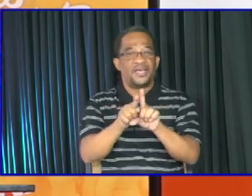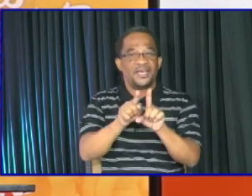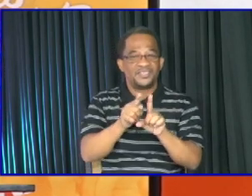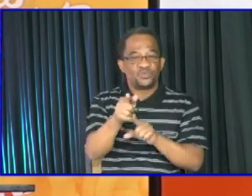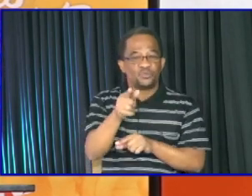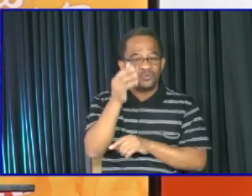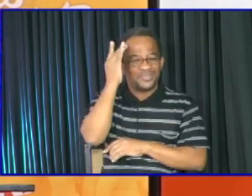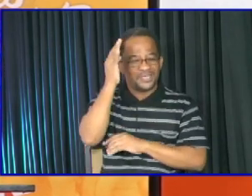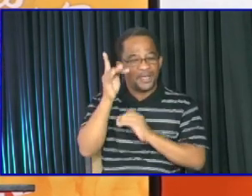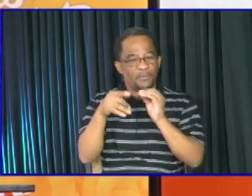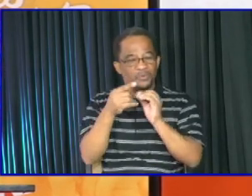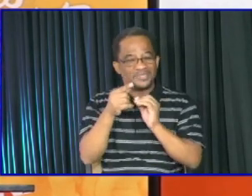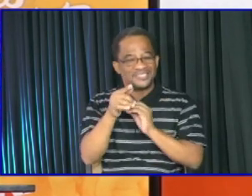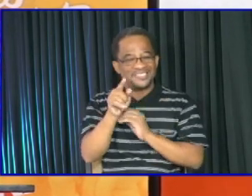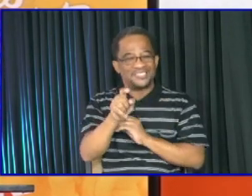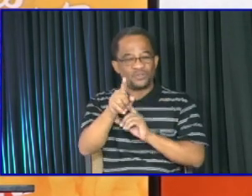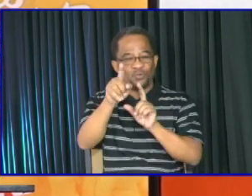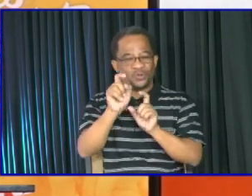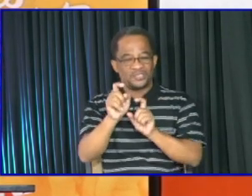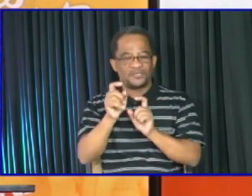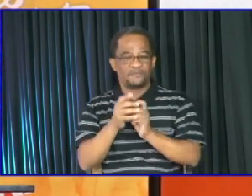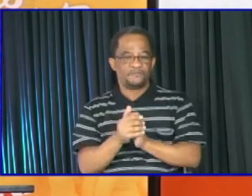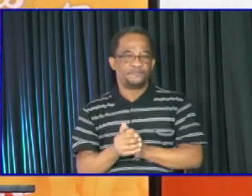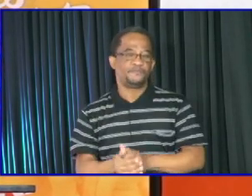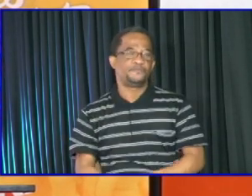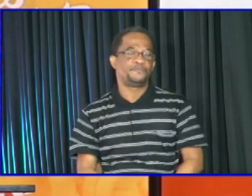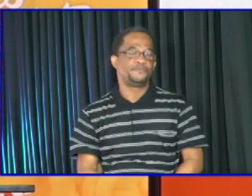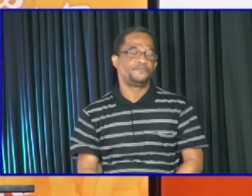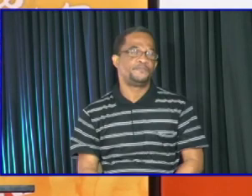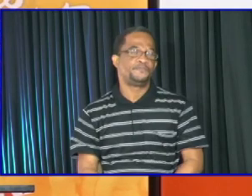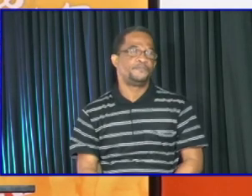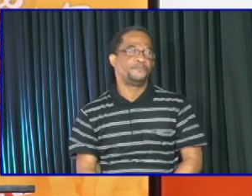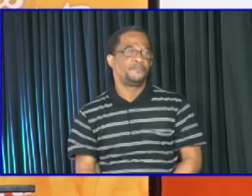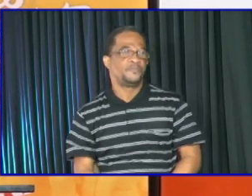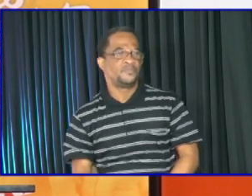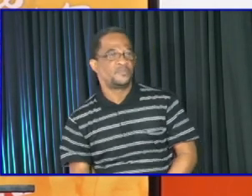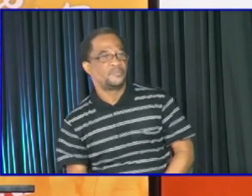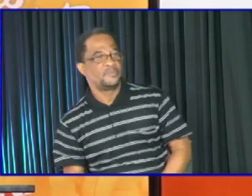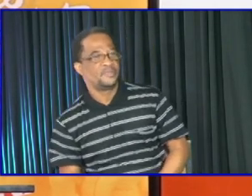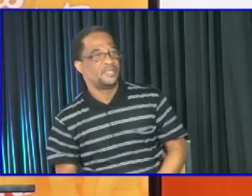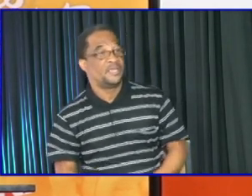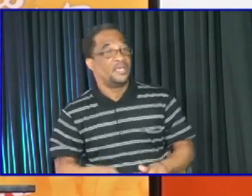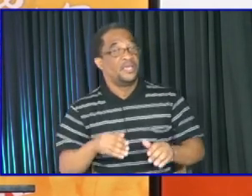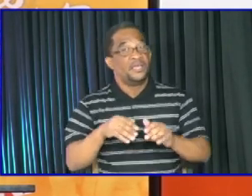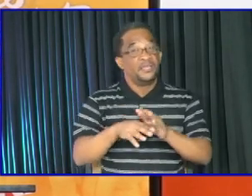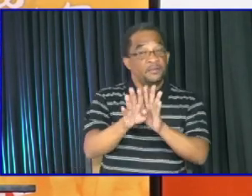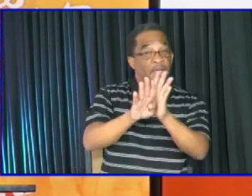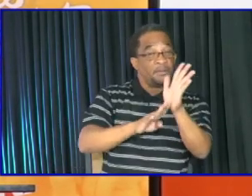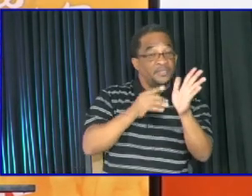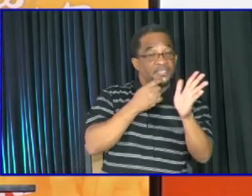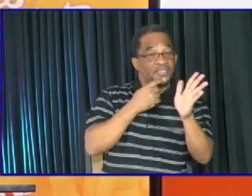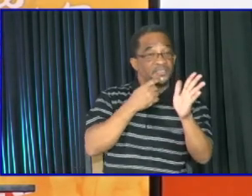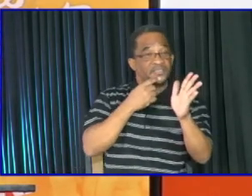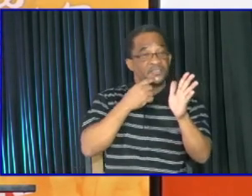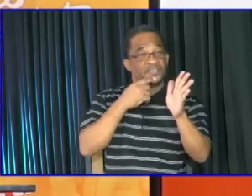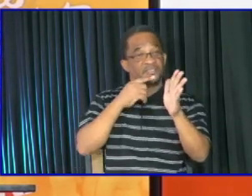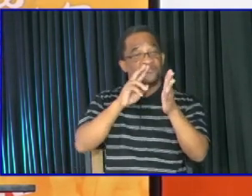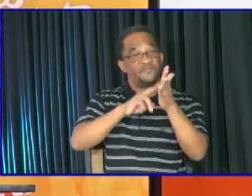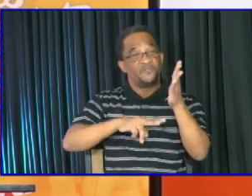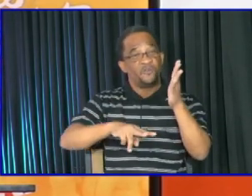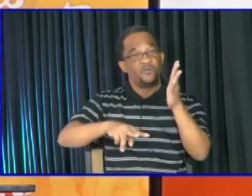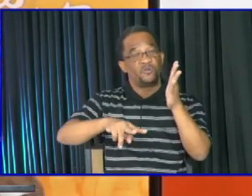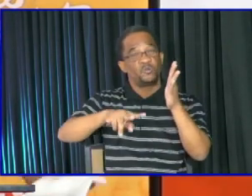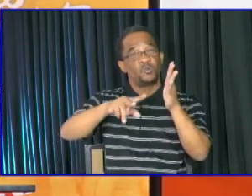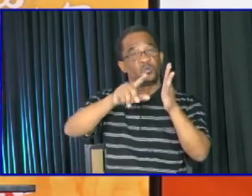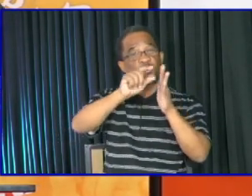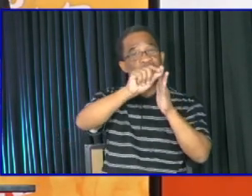the suffering or the crucifixion of Jesus. The Bible says in verse 26 to 31 of St.